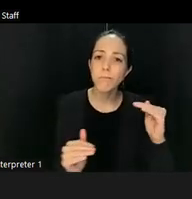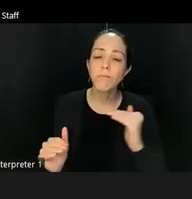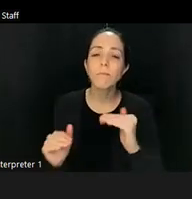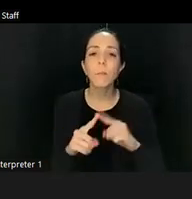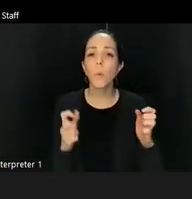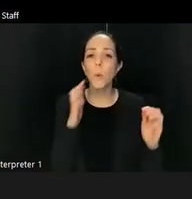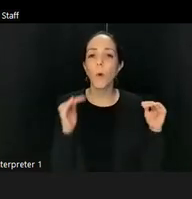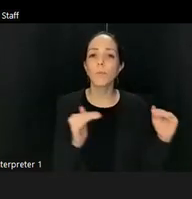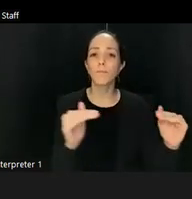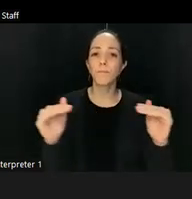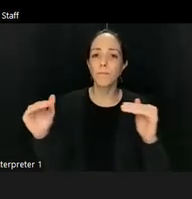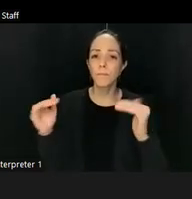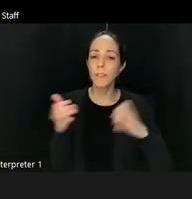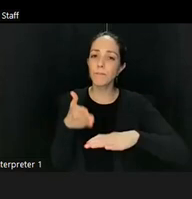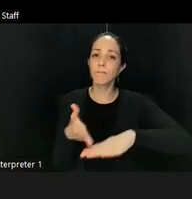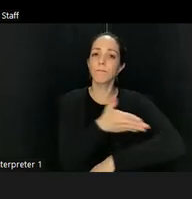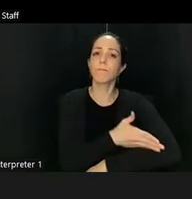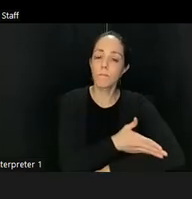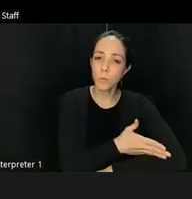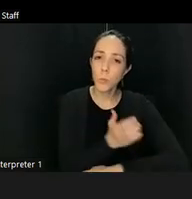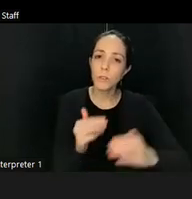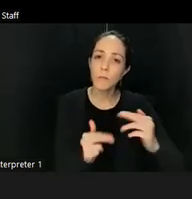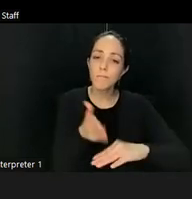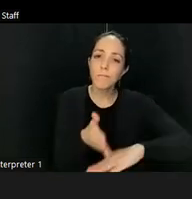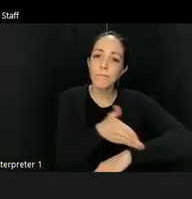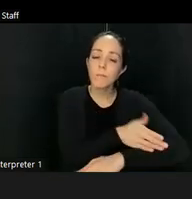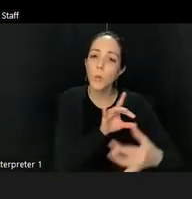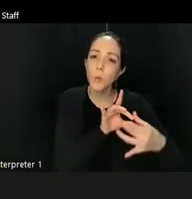our relationships to these lands and waters."